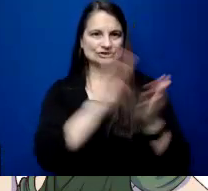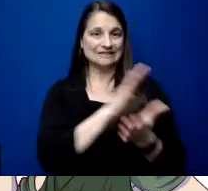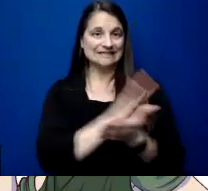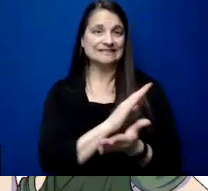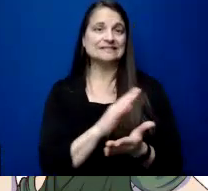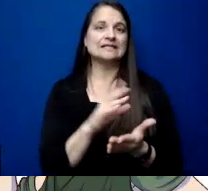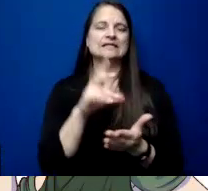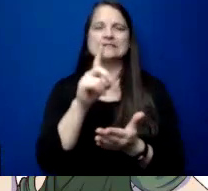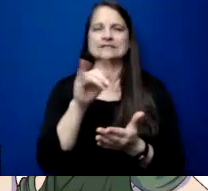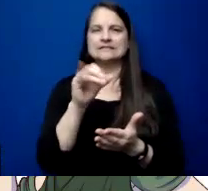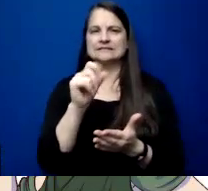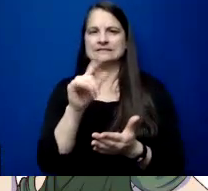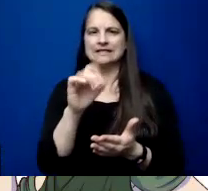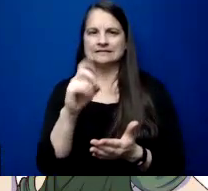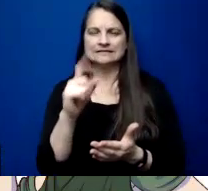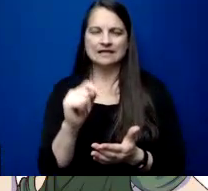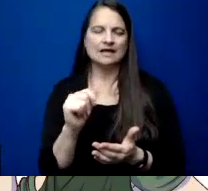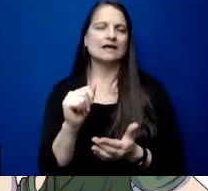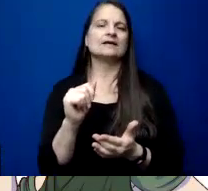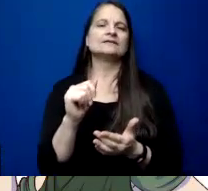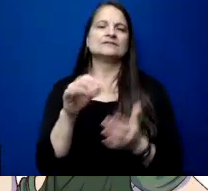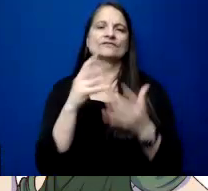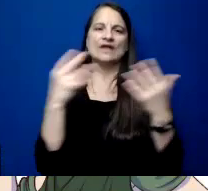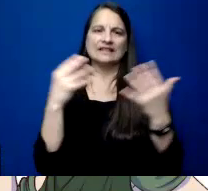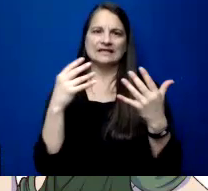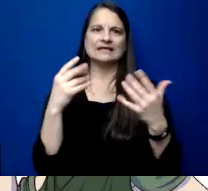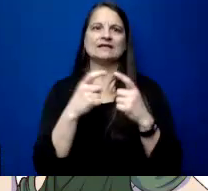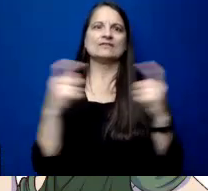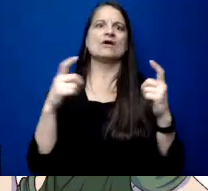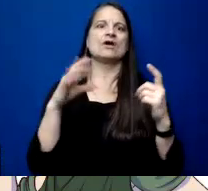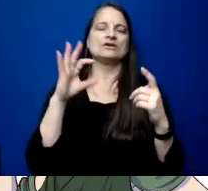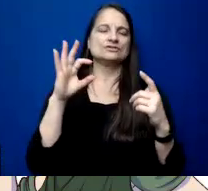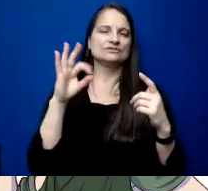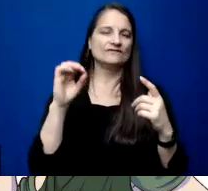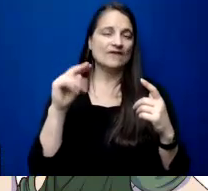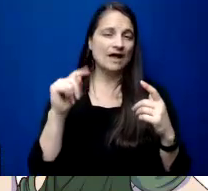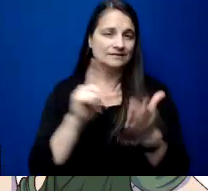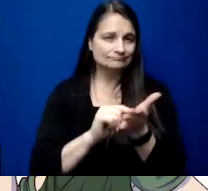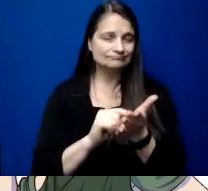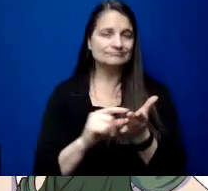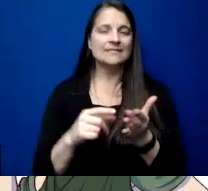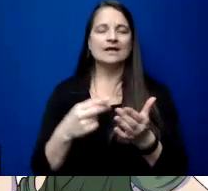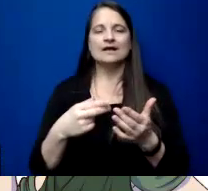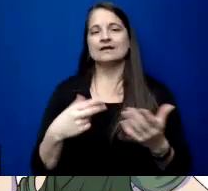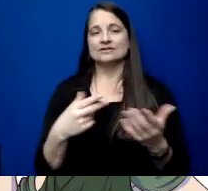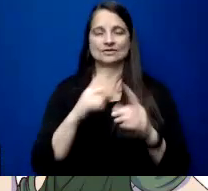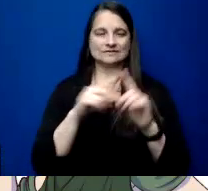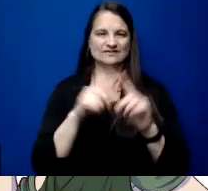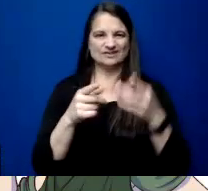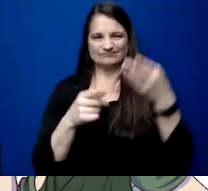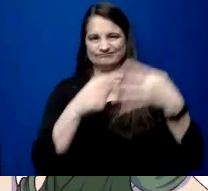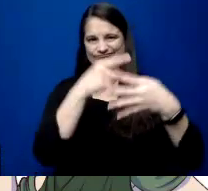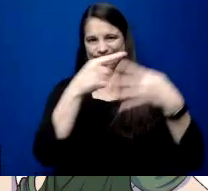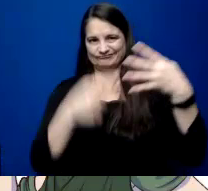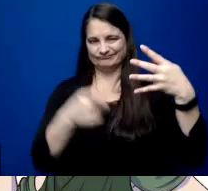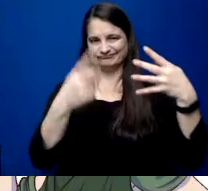font, high contrast, the different types of dice we have gone over. There are D&D websites